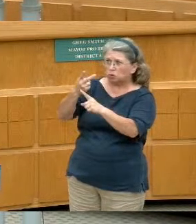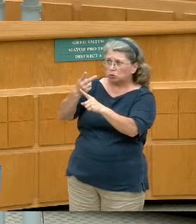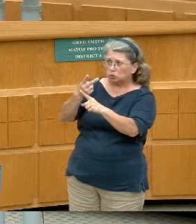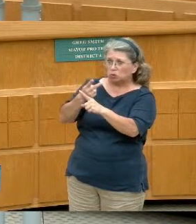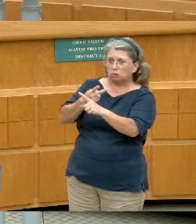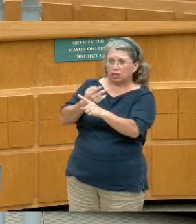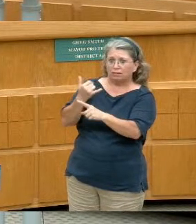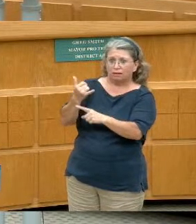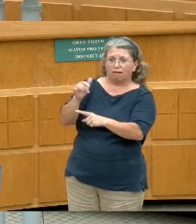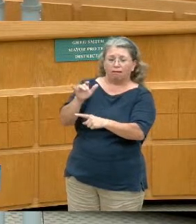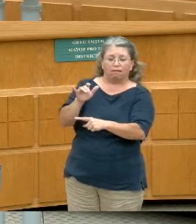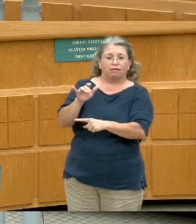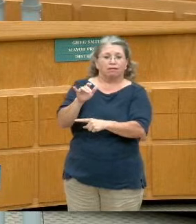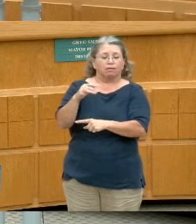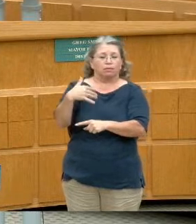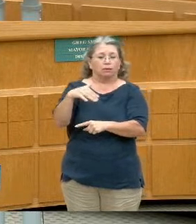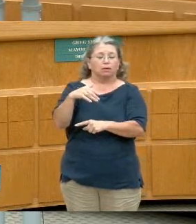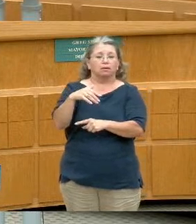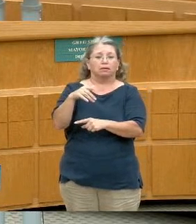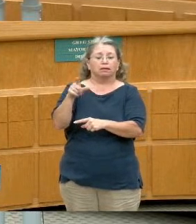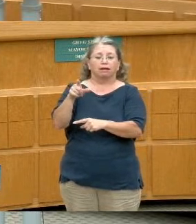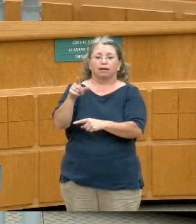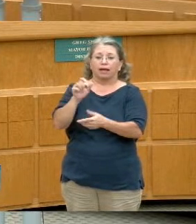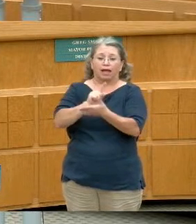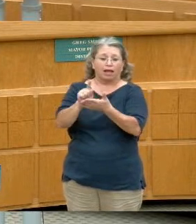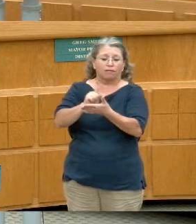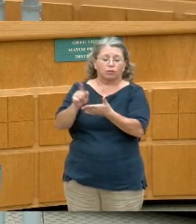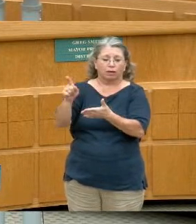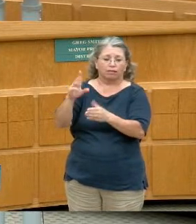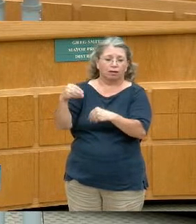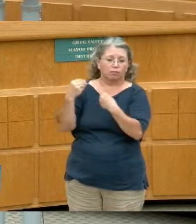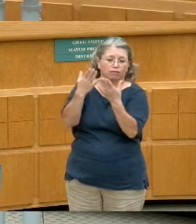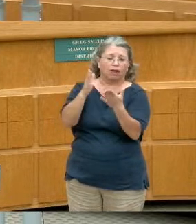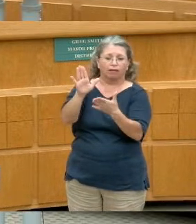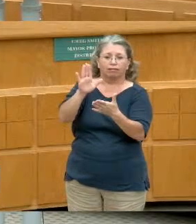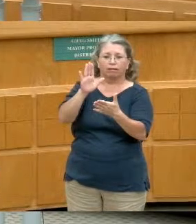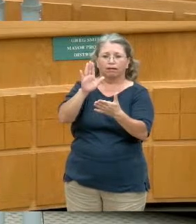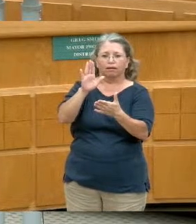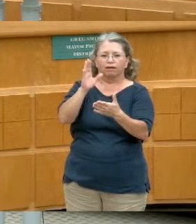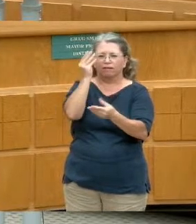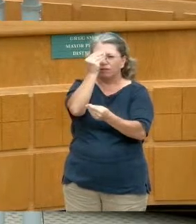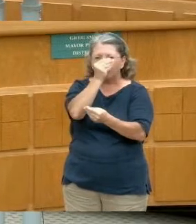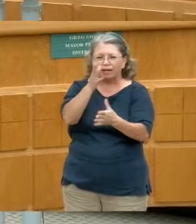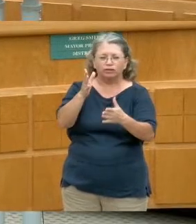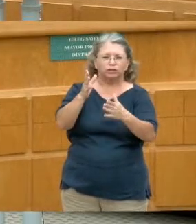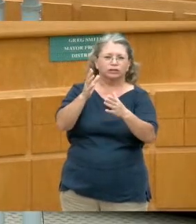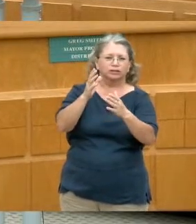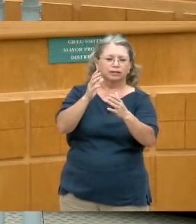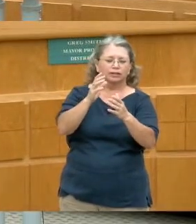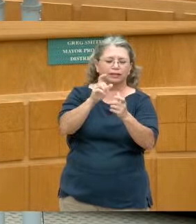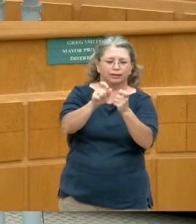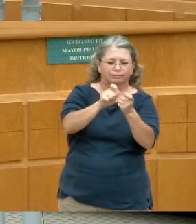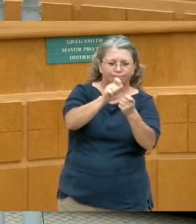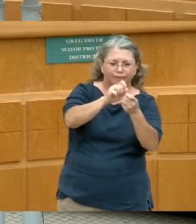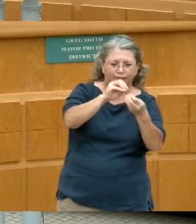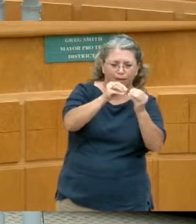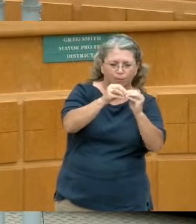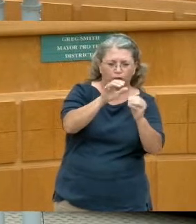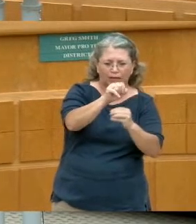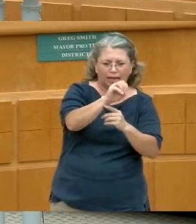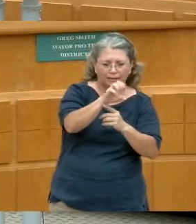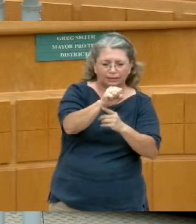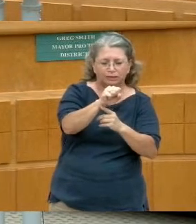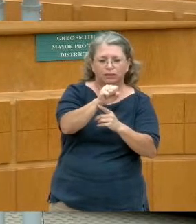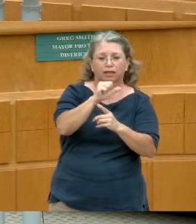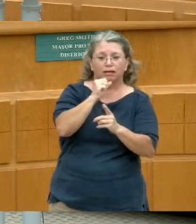point. And each week they have been presenting their updates in terms of actual cases within not just Nueces